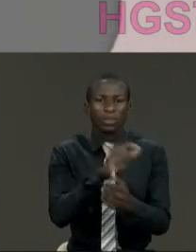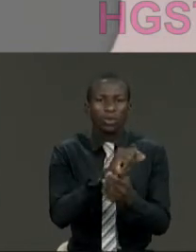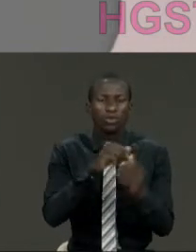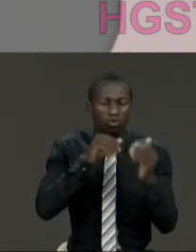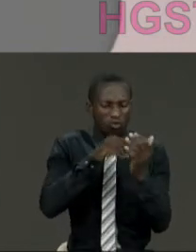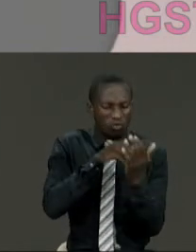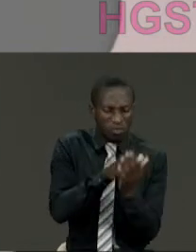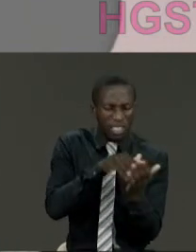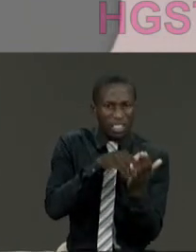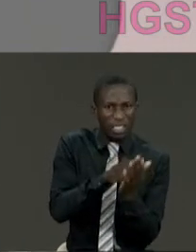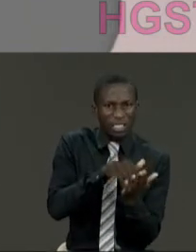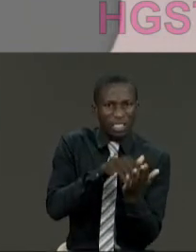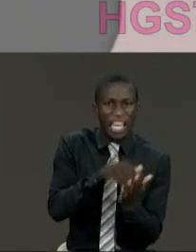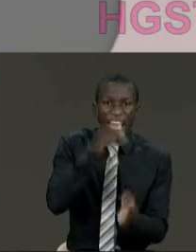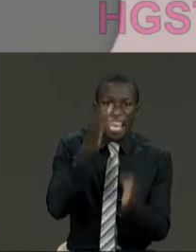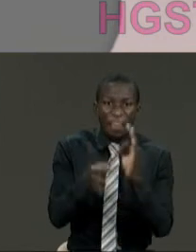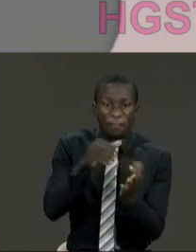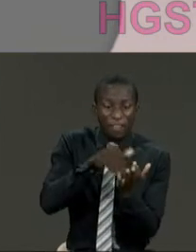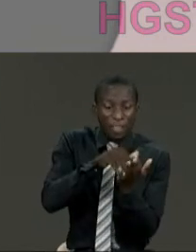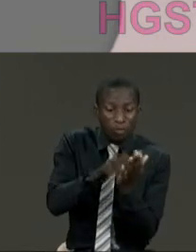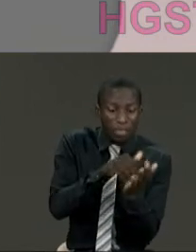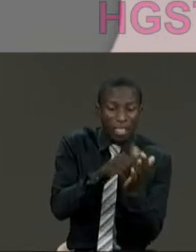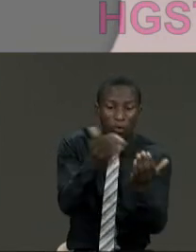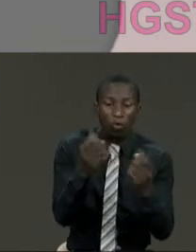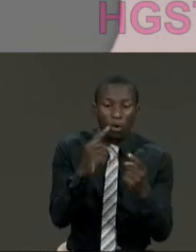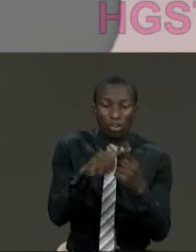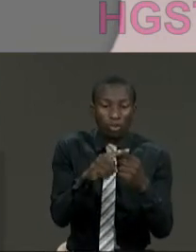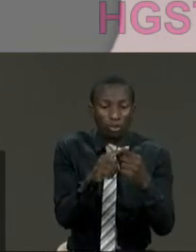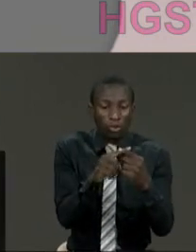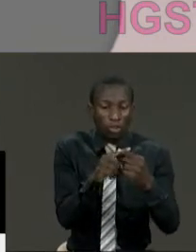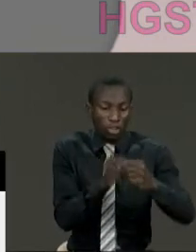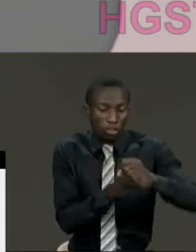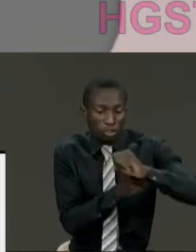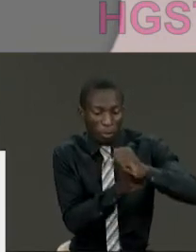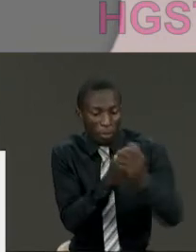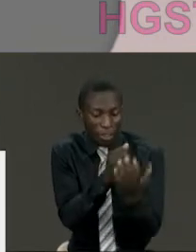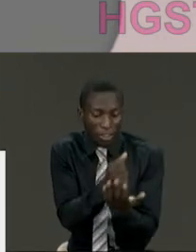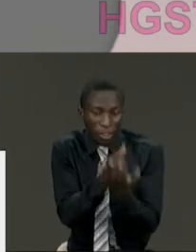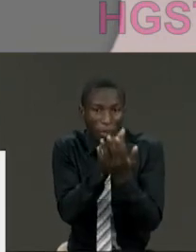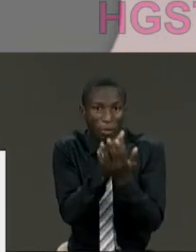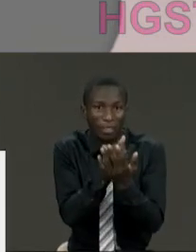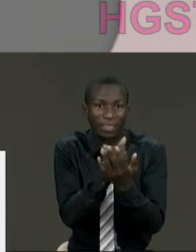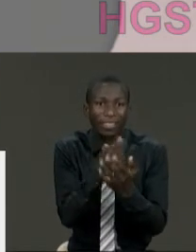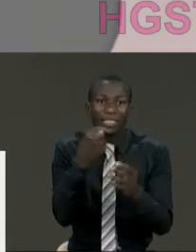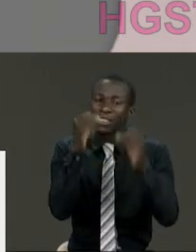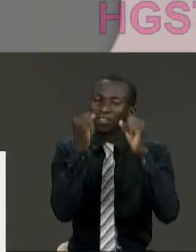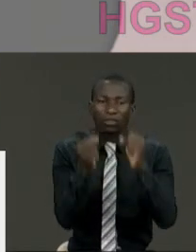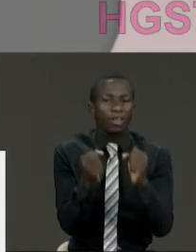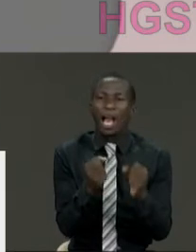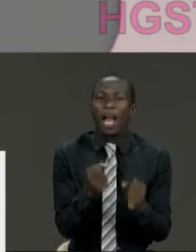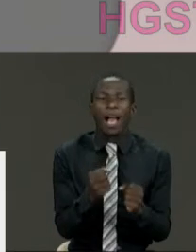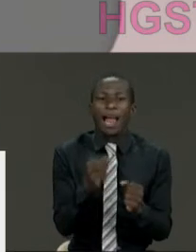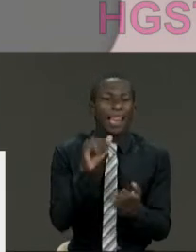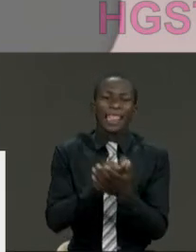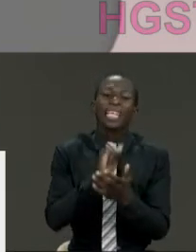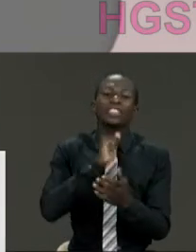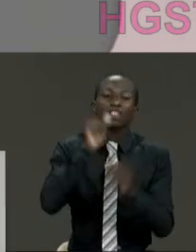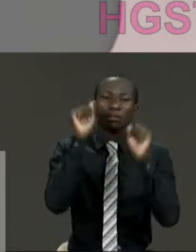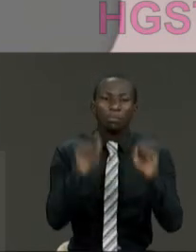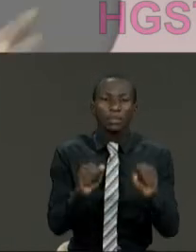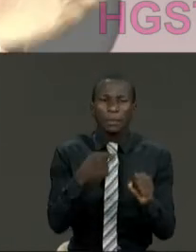If the weak want to support the strong, they will find themselves where they did not bargain for. I